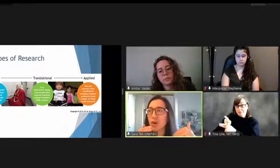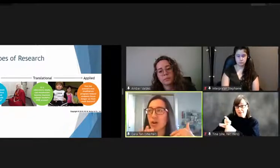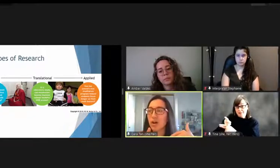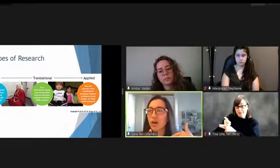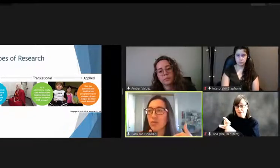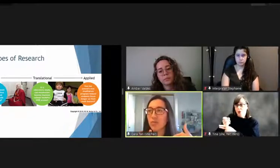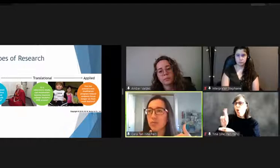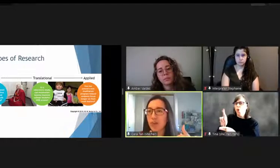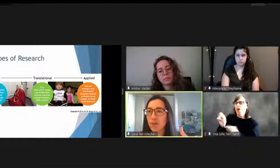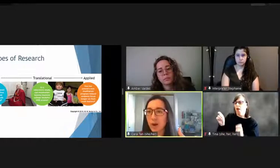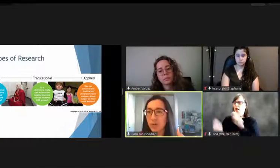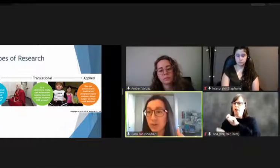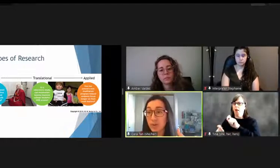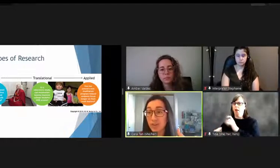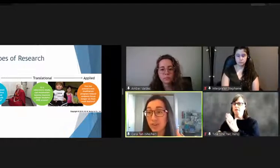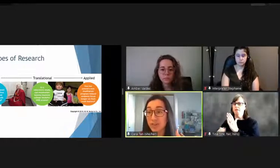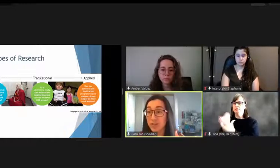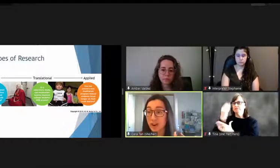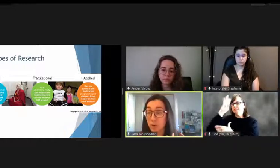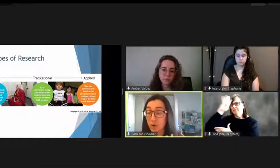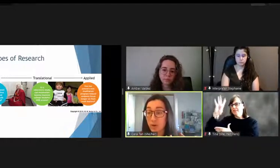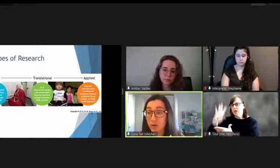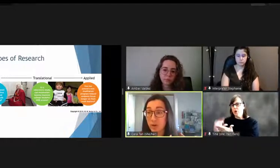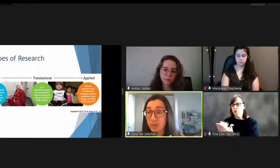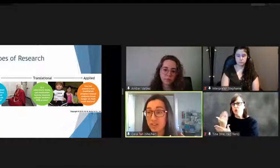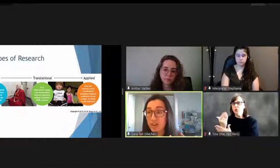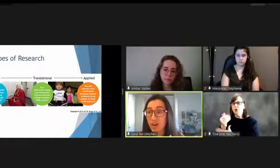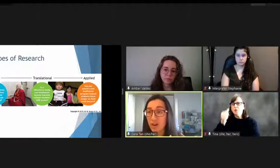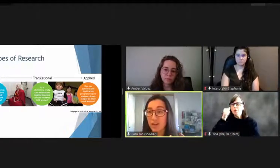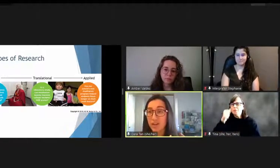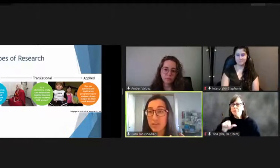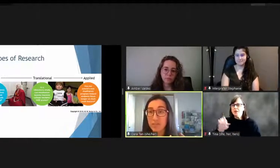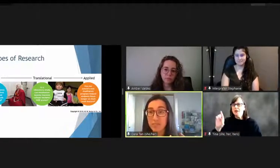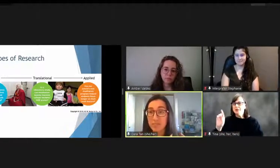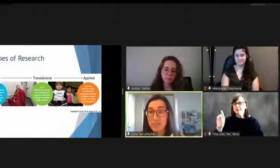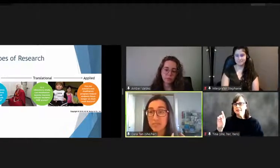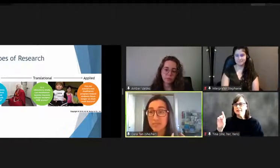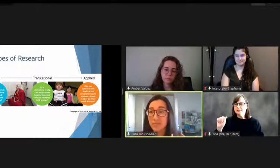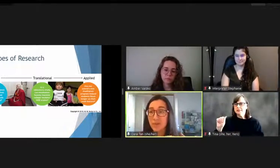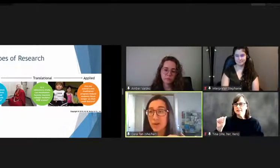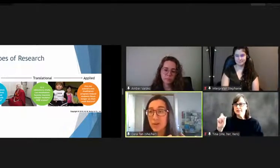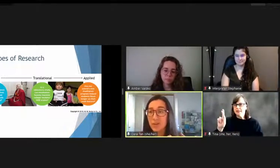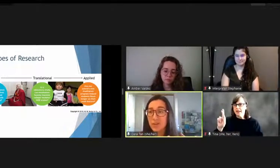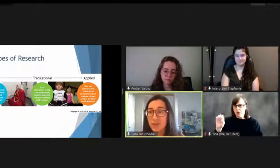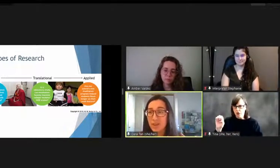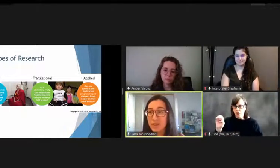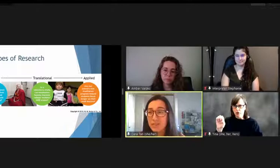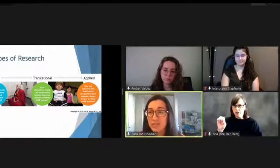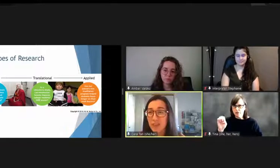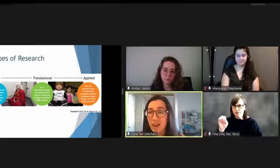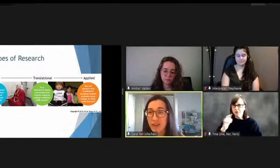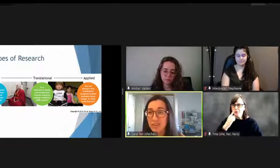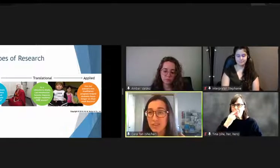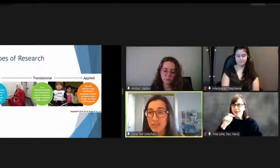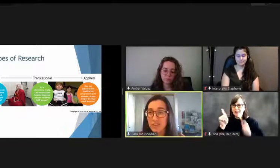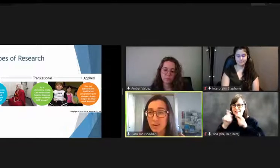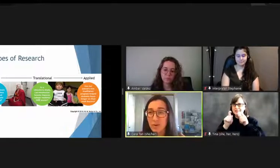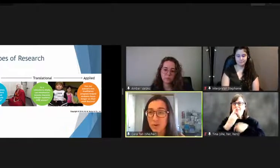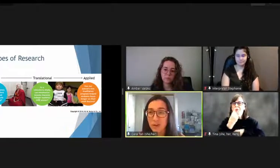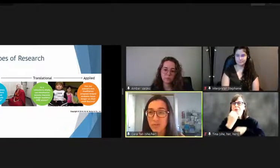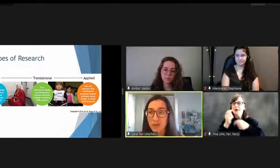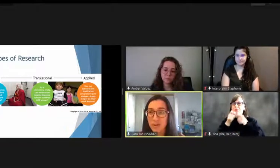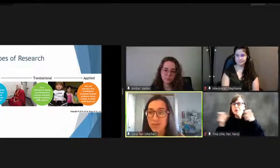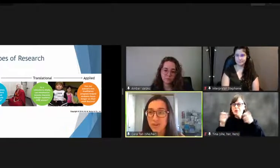ago, they probably were doing the DARE program, D-A-R-E. How many of you guys had the